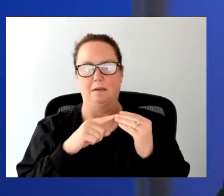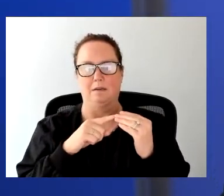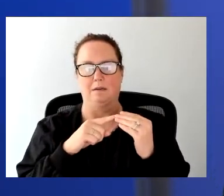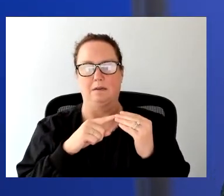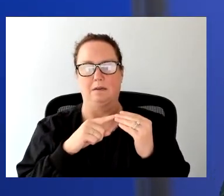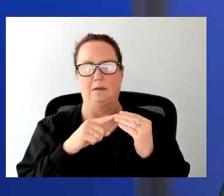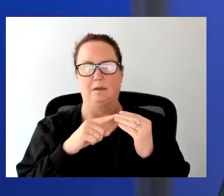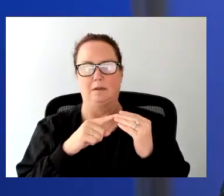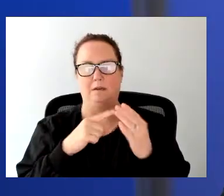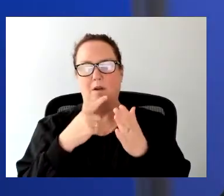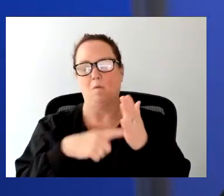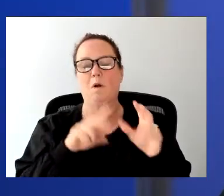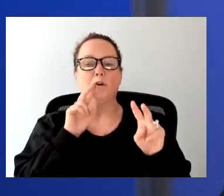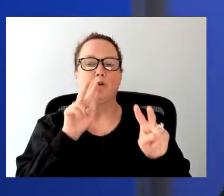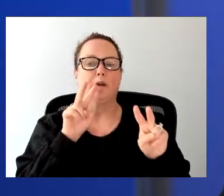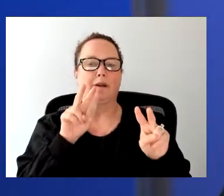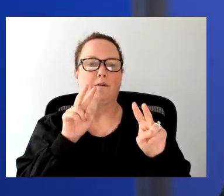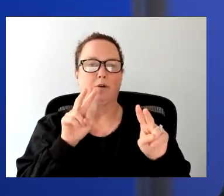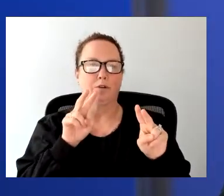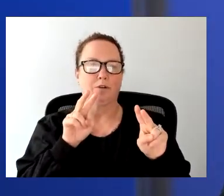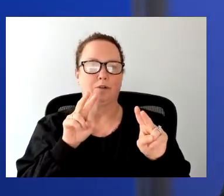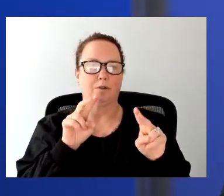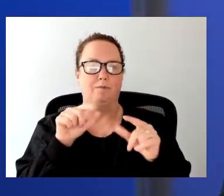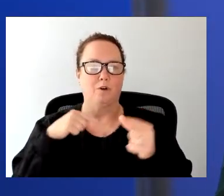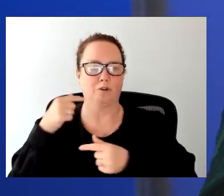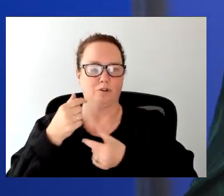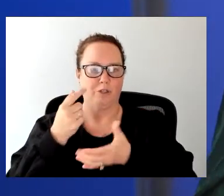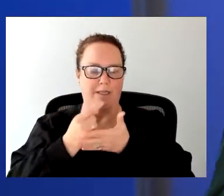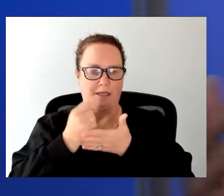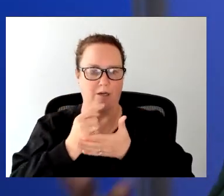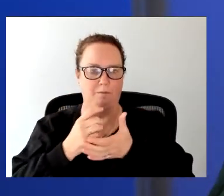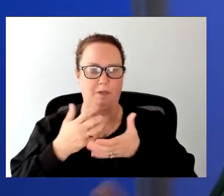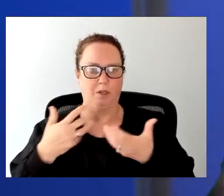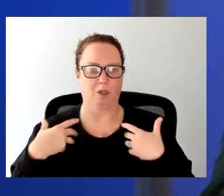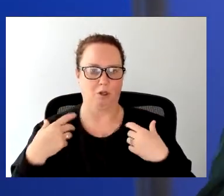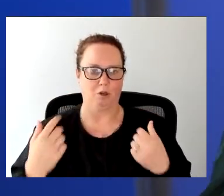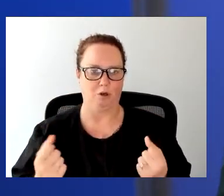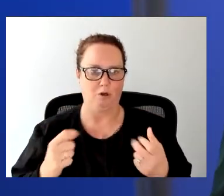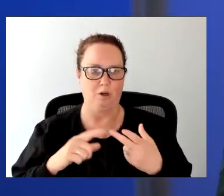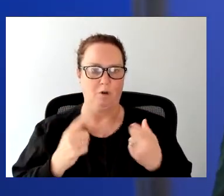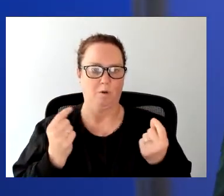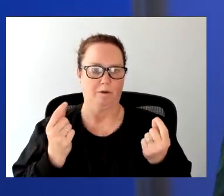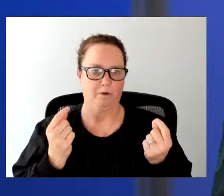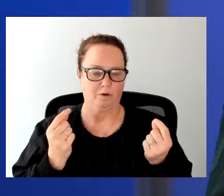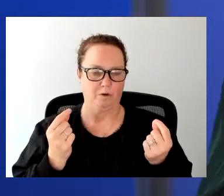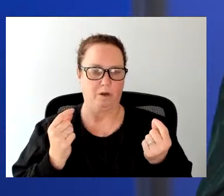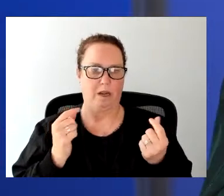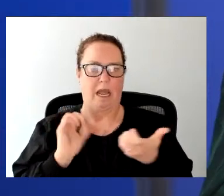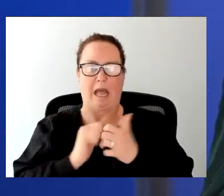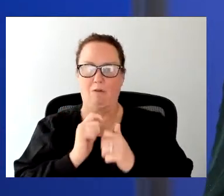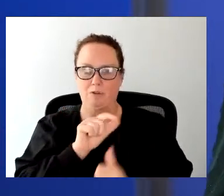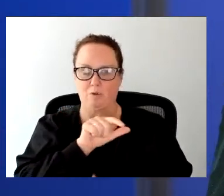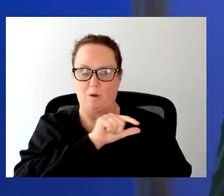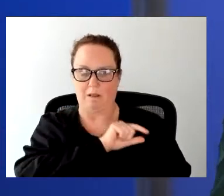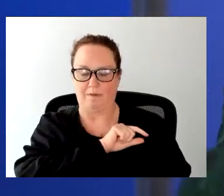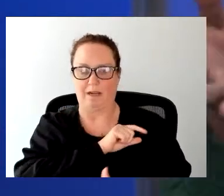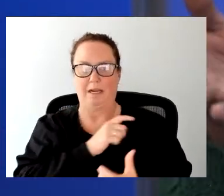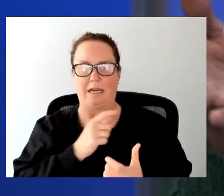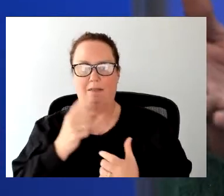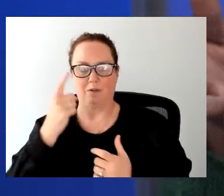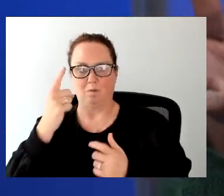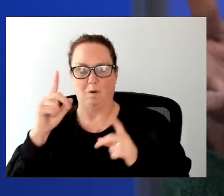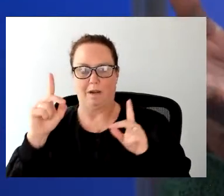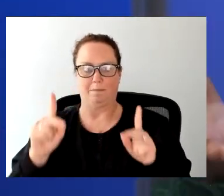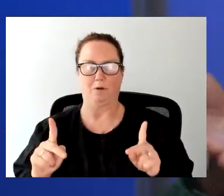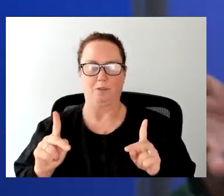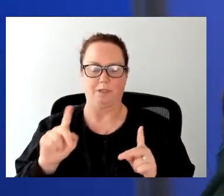what are you looking forward to as far as your gene therapy cure goes? What have you done? What did you do to qualify for it? Now there's one person in my